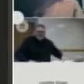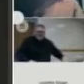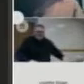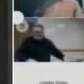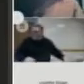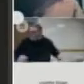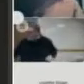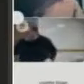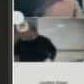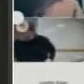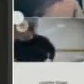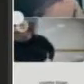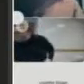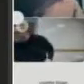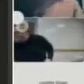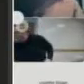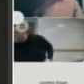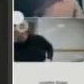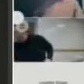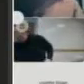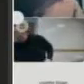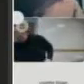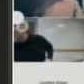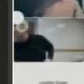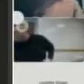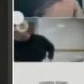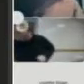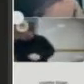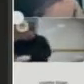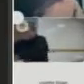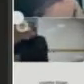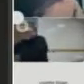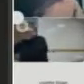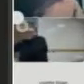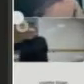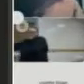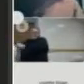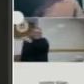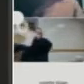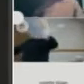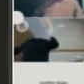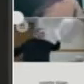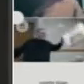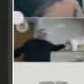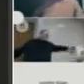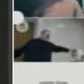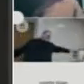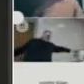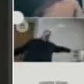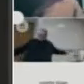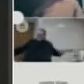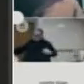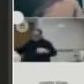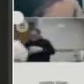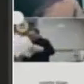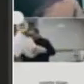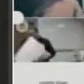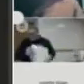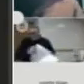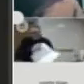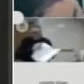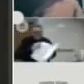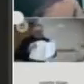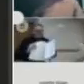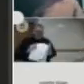comments. So I want to make sure that we keep this manageable and completely focused on